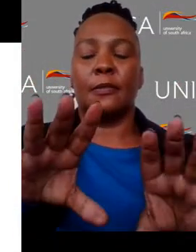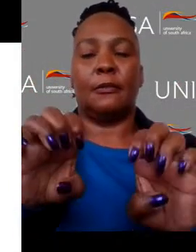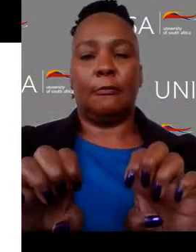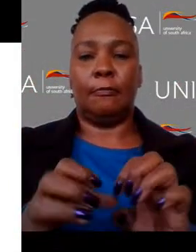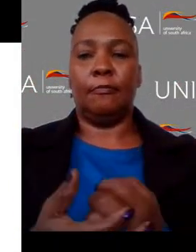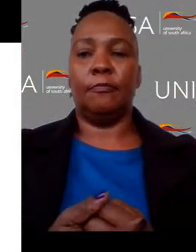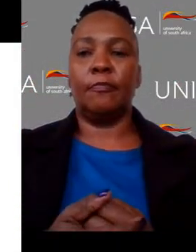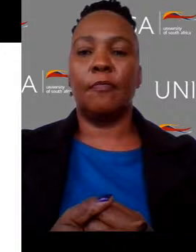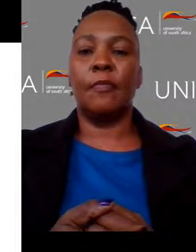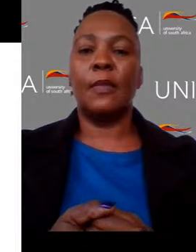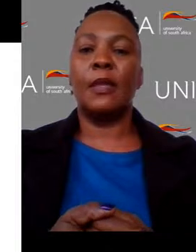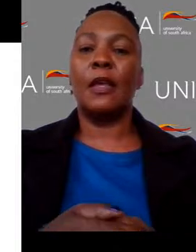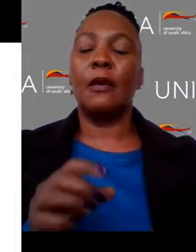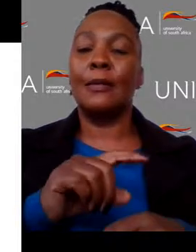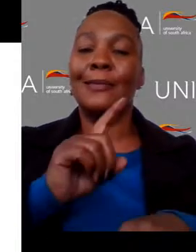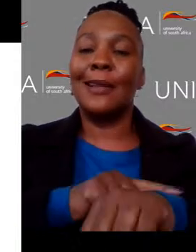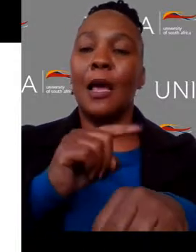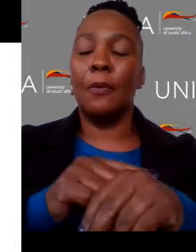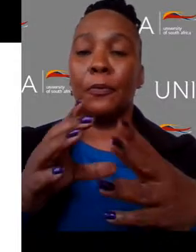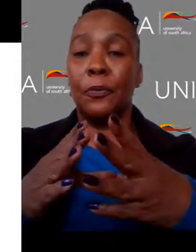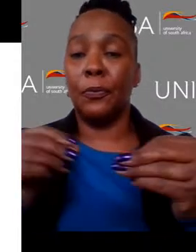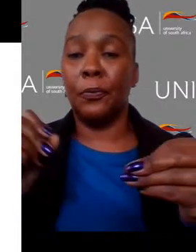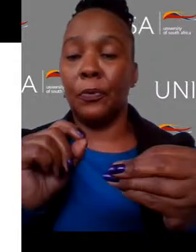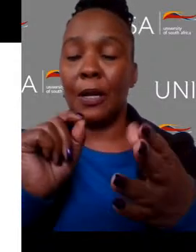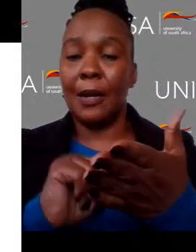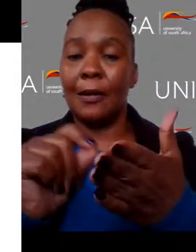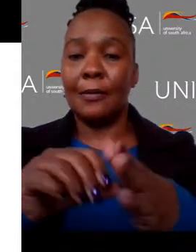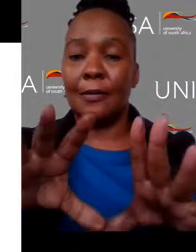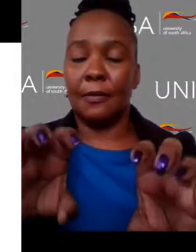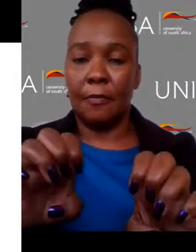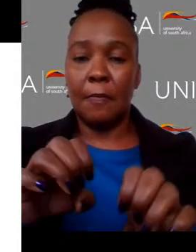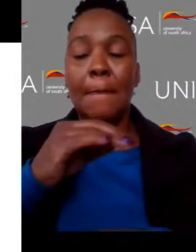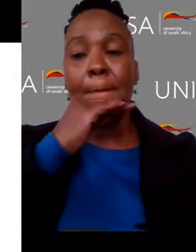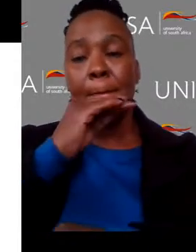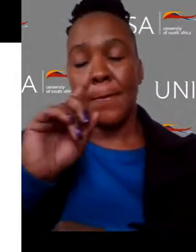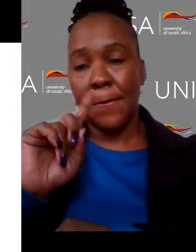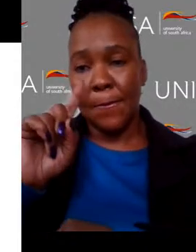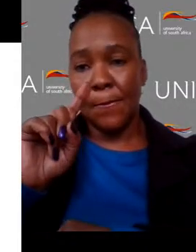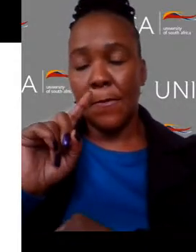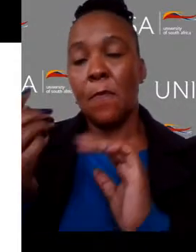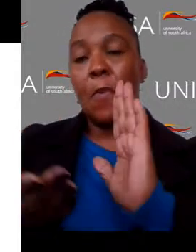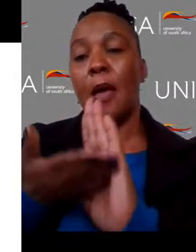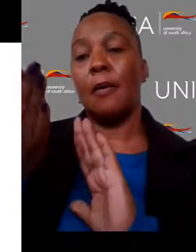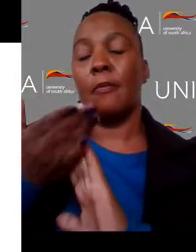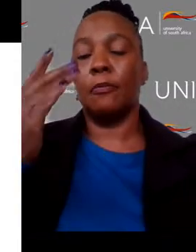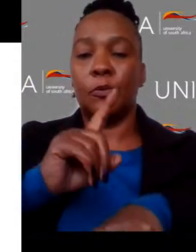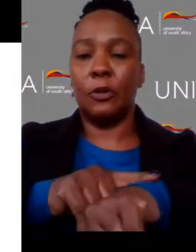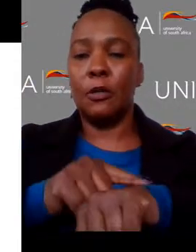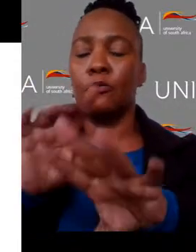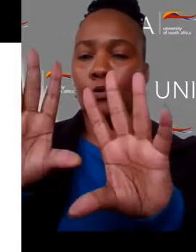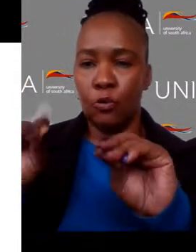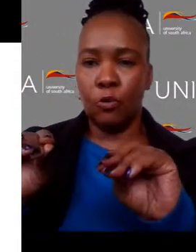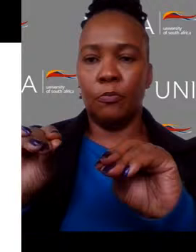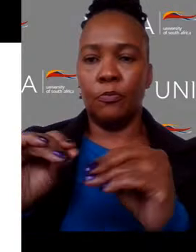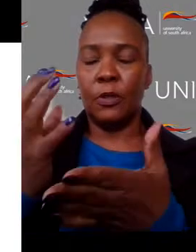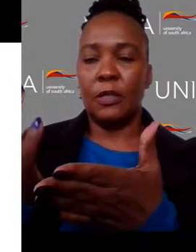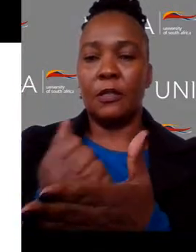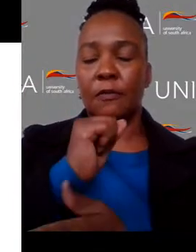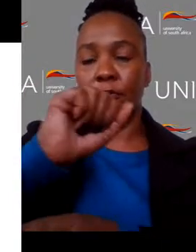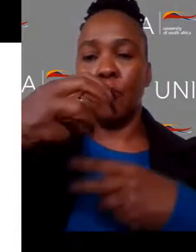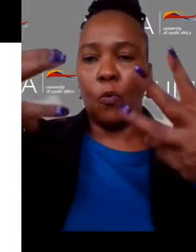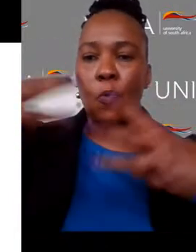When that clock runs out on the writing time, you are now in upload time. You have to stop, save your work, and get